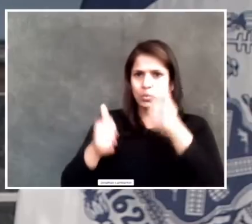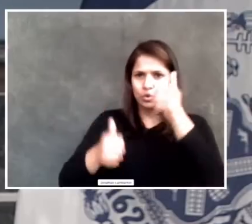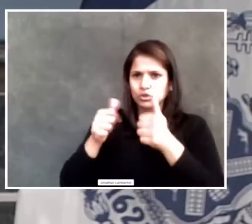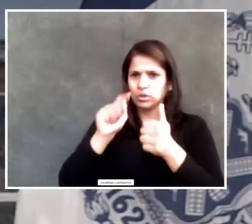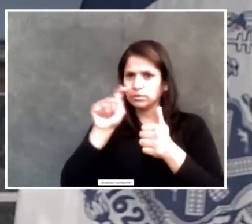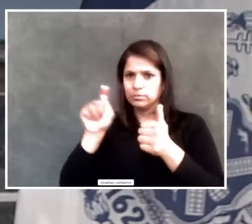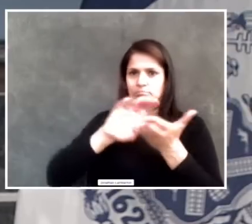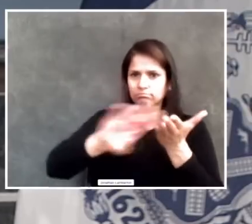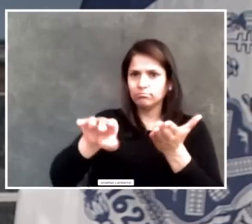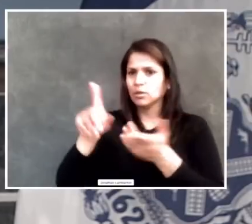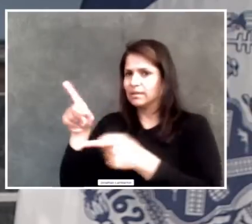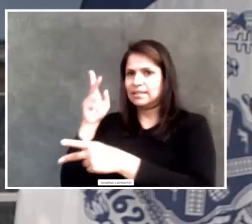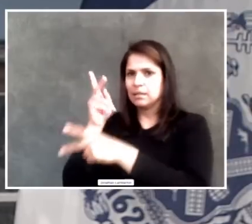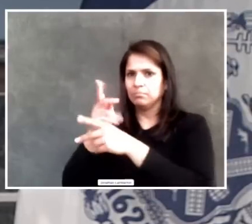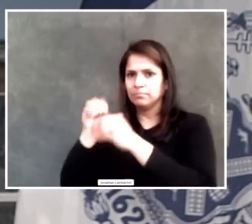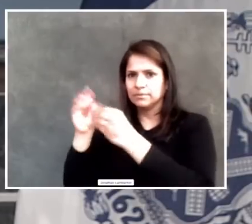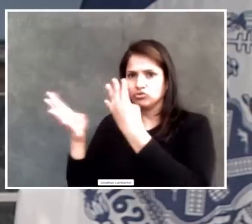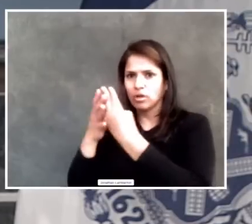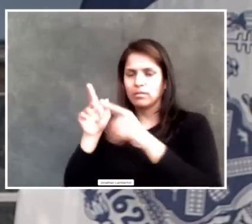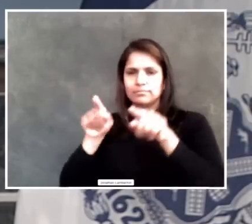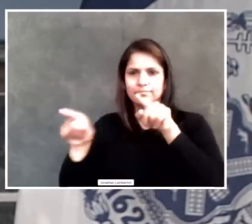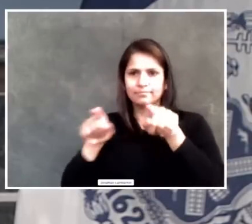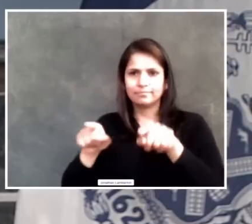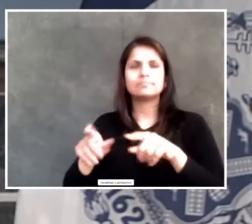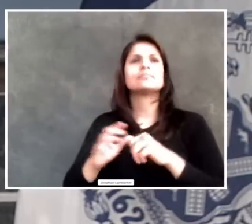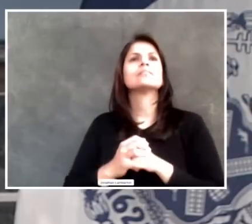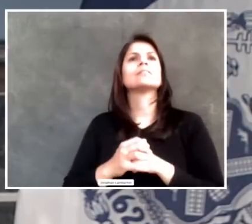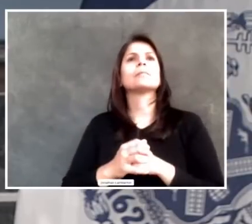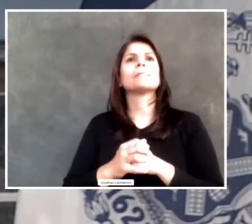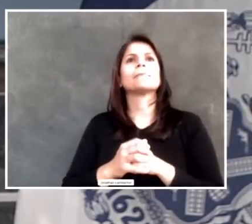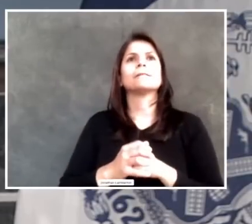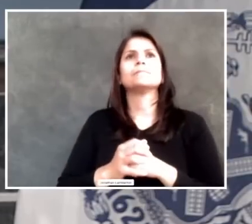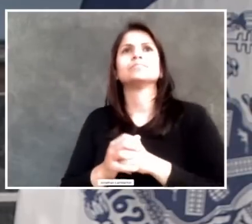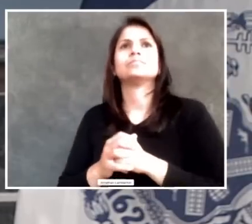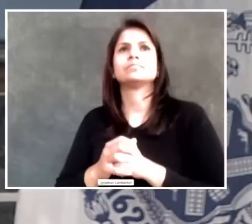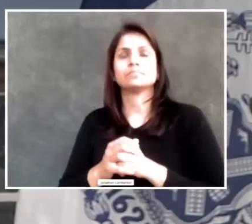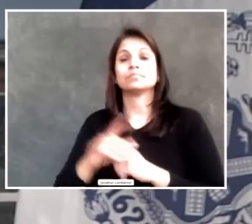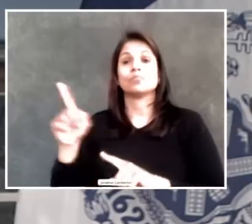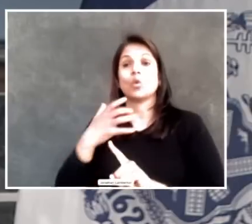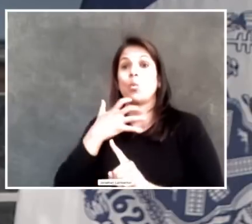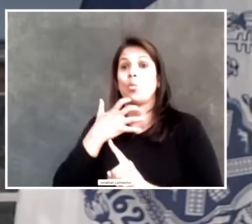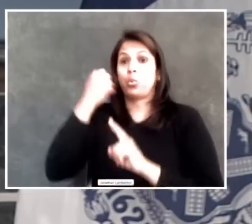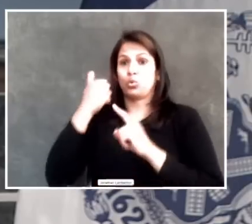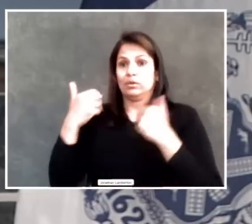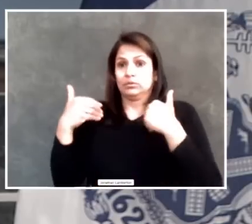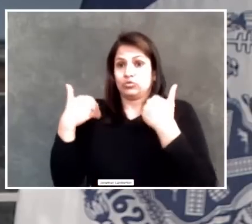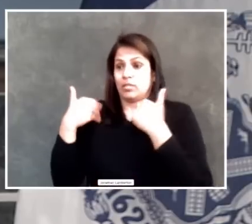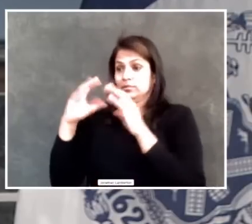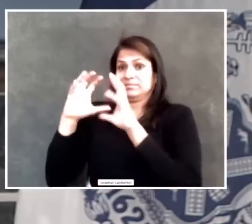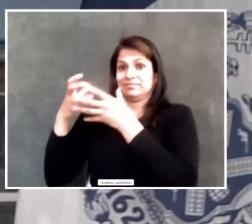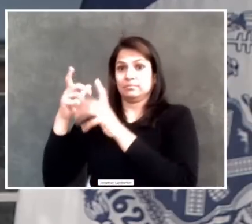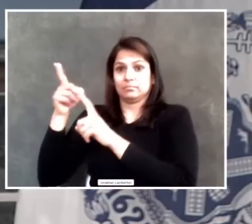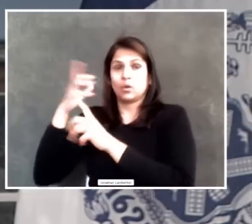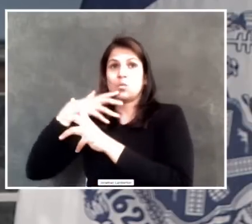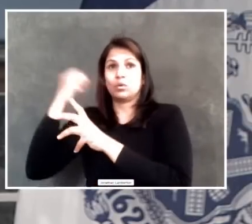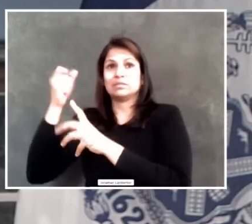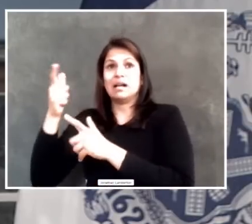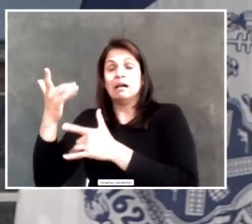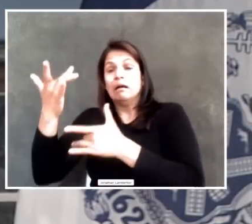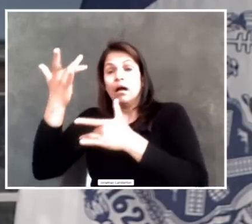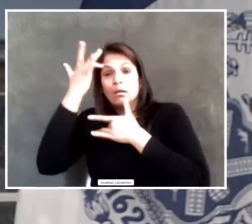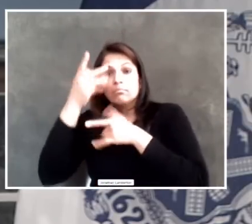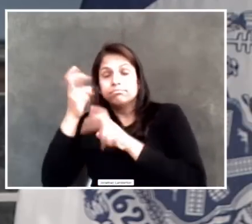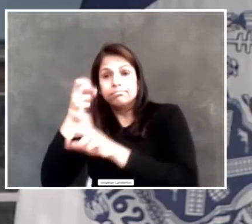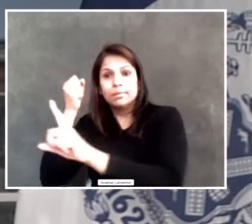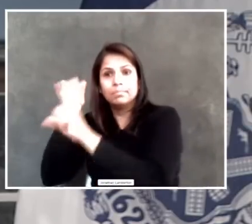who have been released, and some releases are continuing. In this case, we need the decisions from the DAs or decisions from the state of New York to be